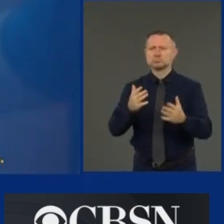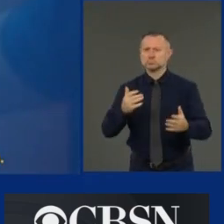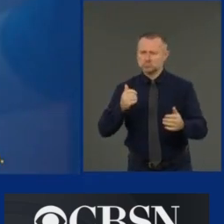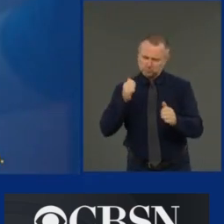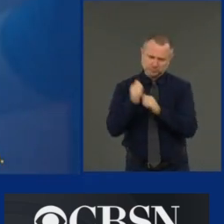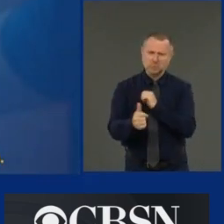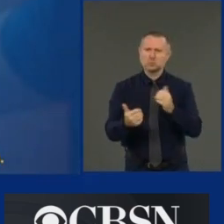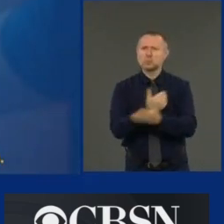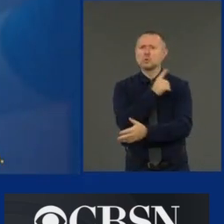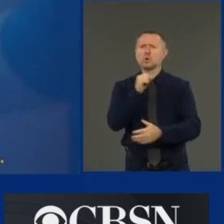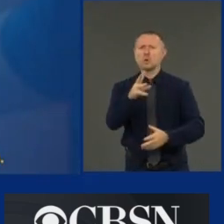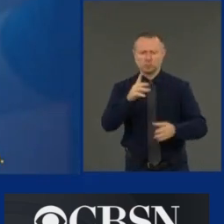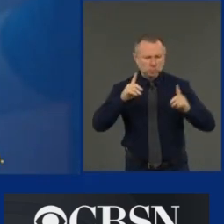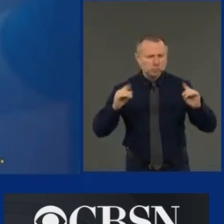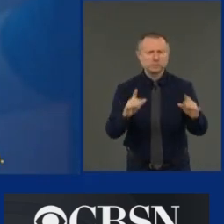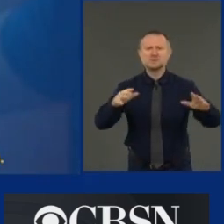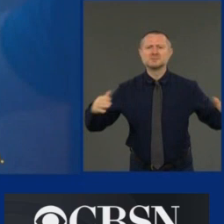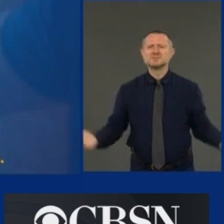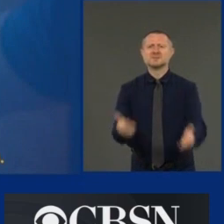away.